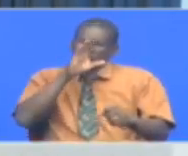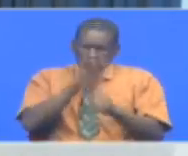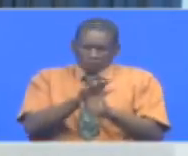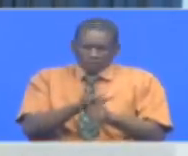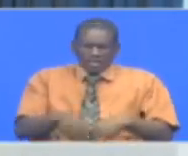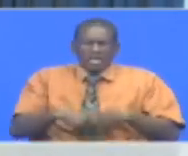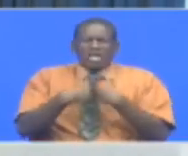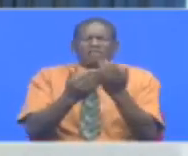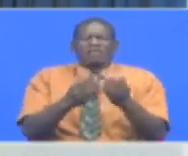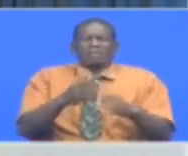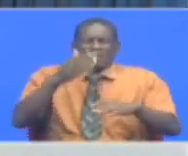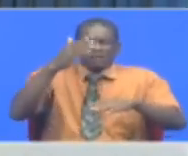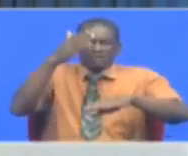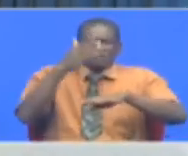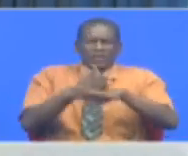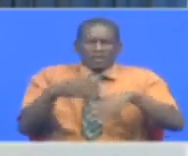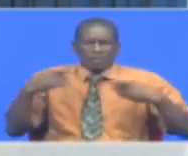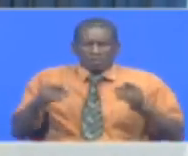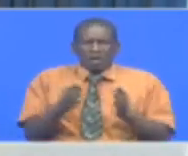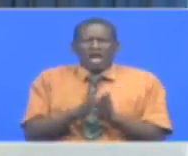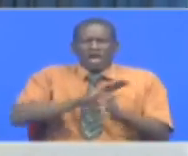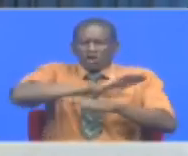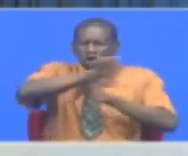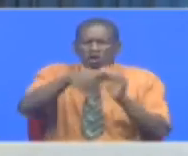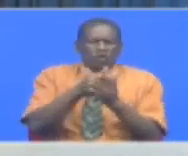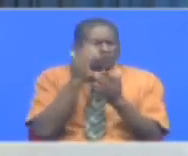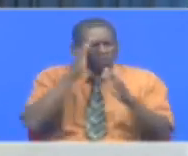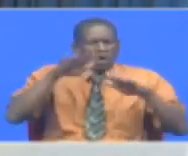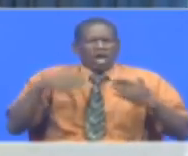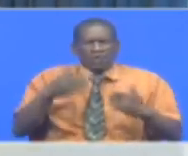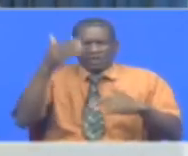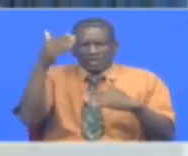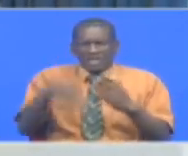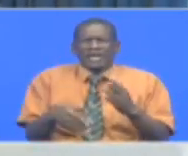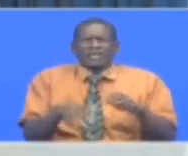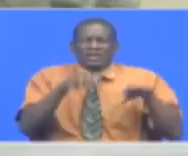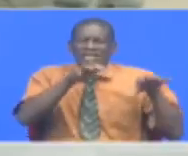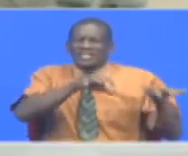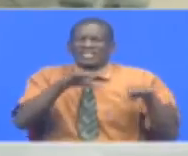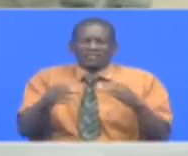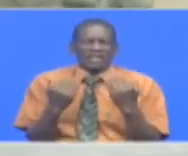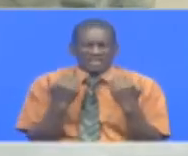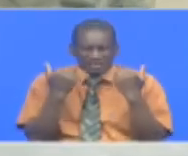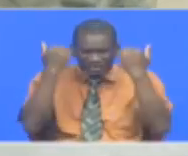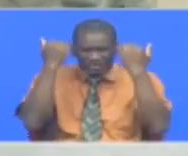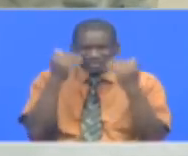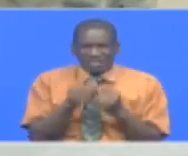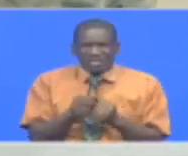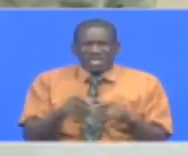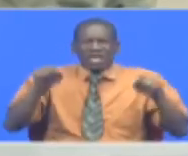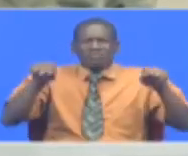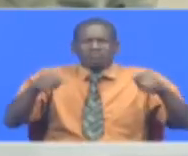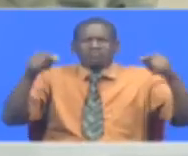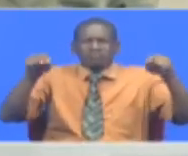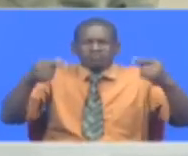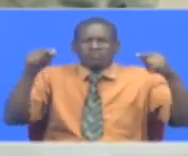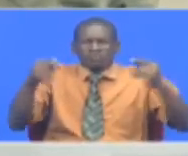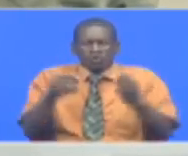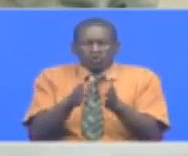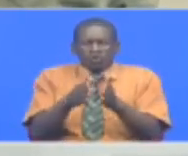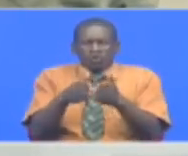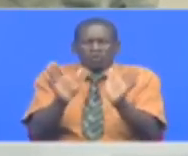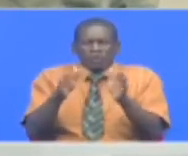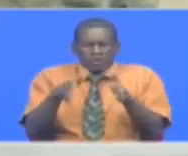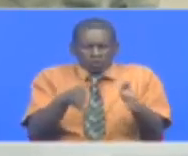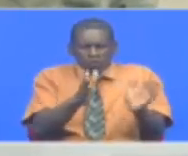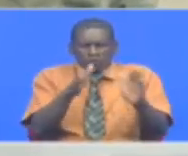prophets, and we all know how it will end, in tears and frustration. The attacks also opening doors to what may be a